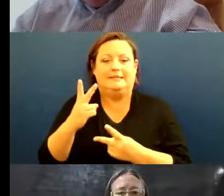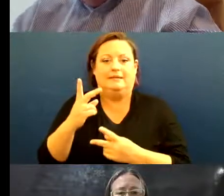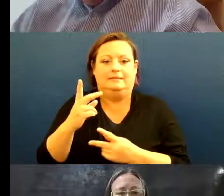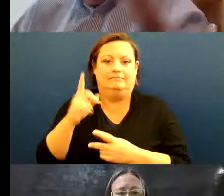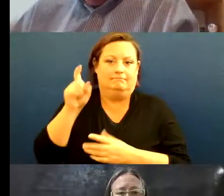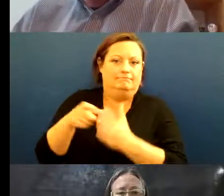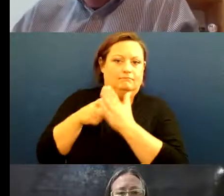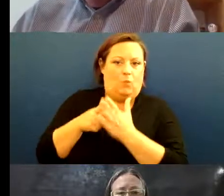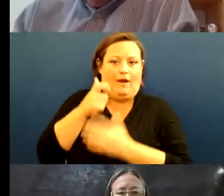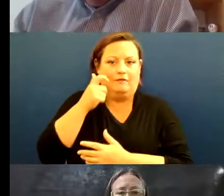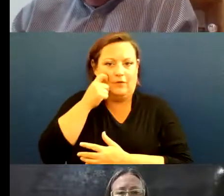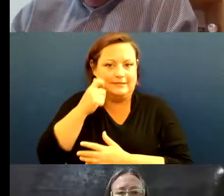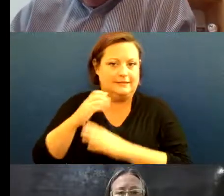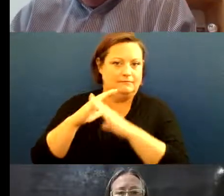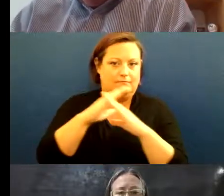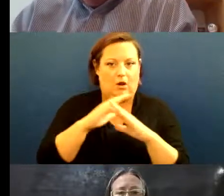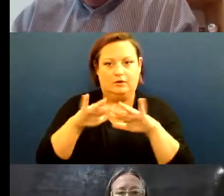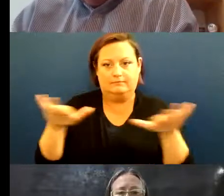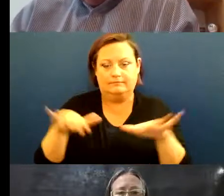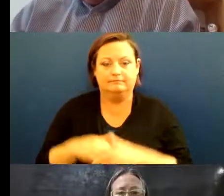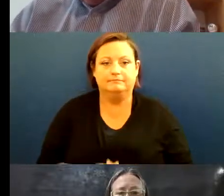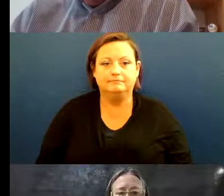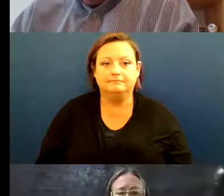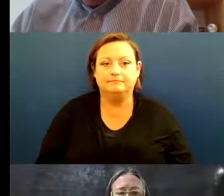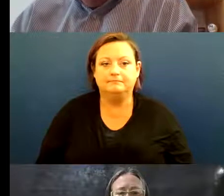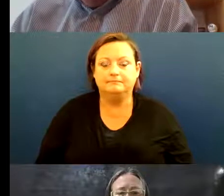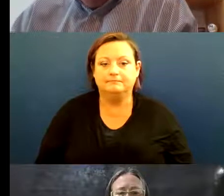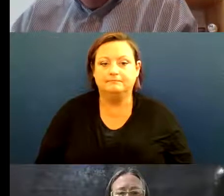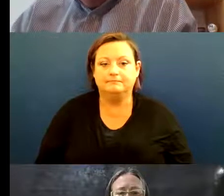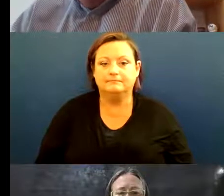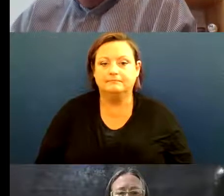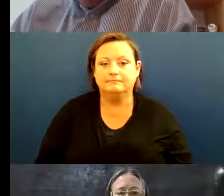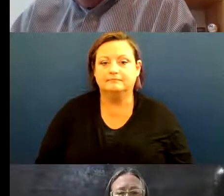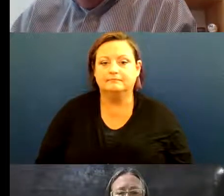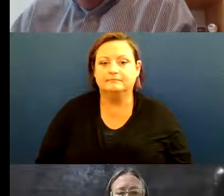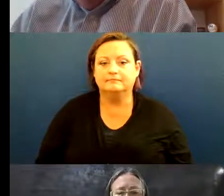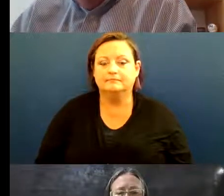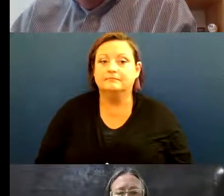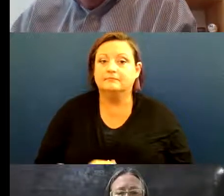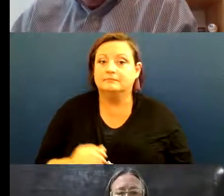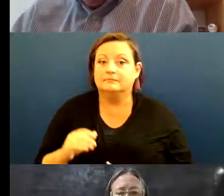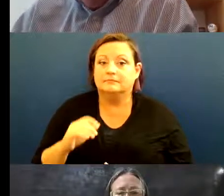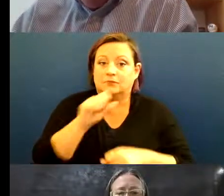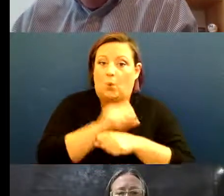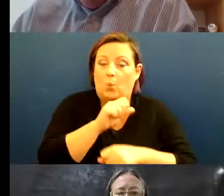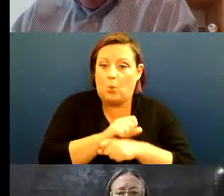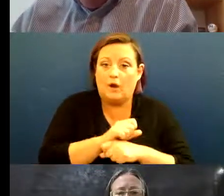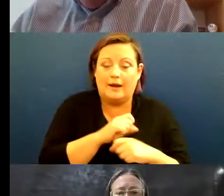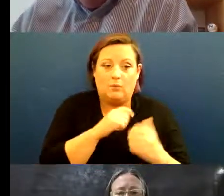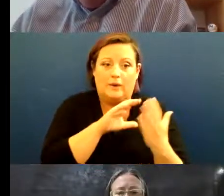So, as I said, when I was with Stu, we cloned the genes. We deduced